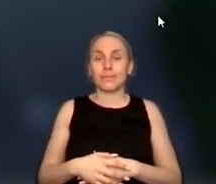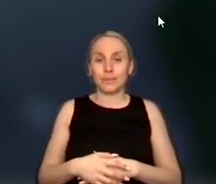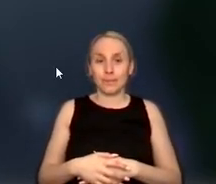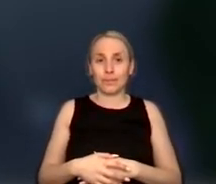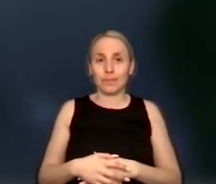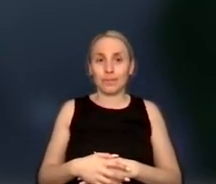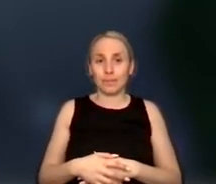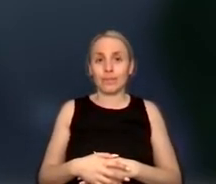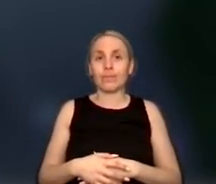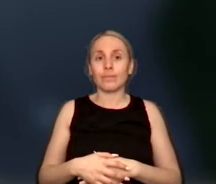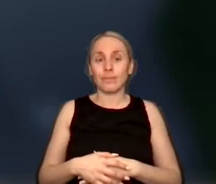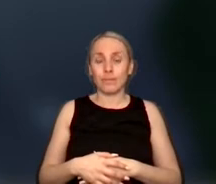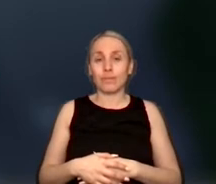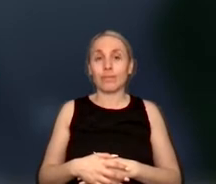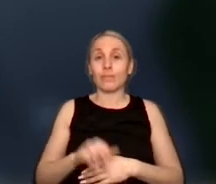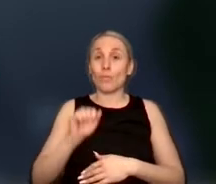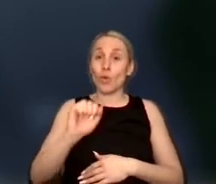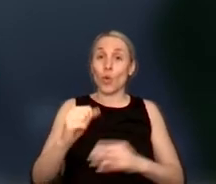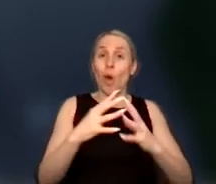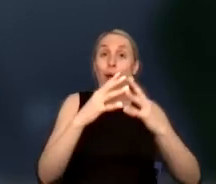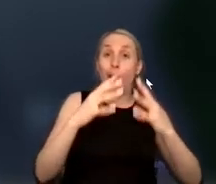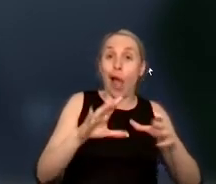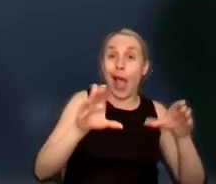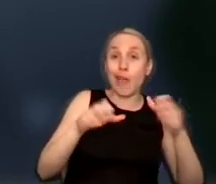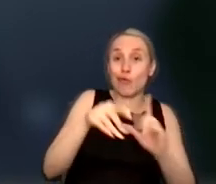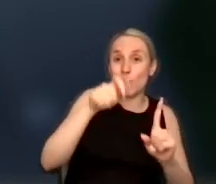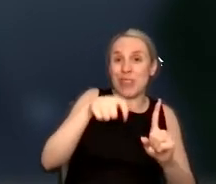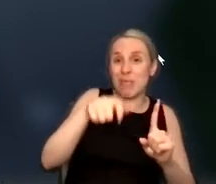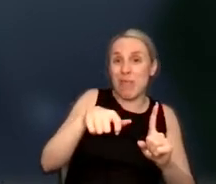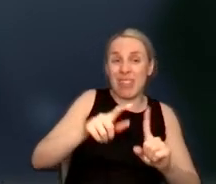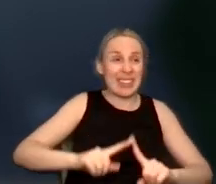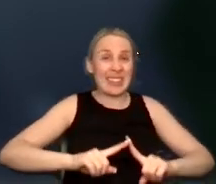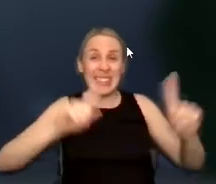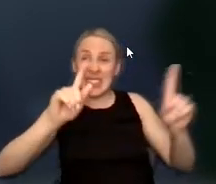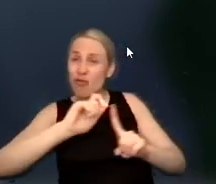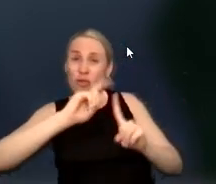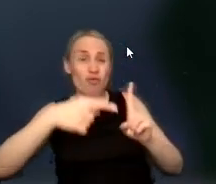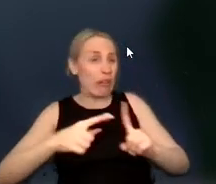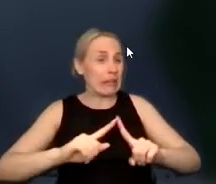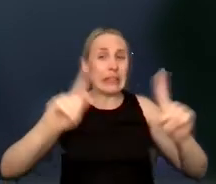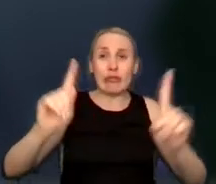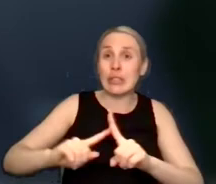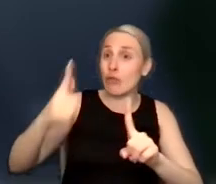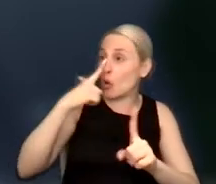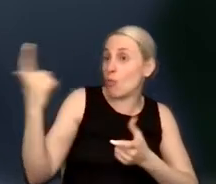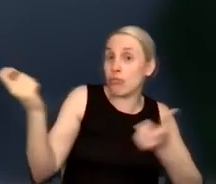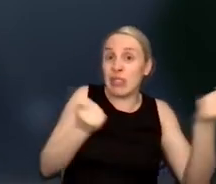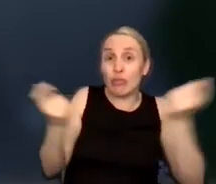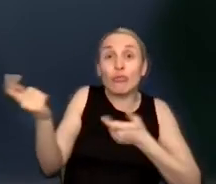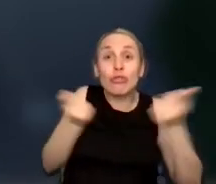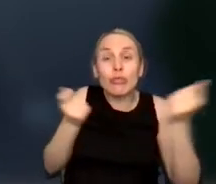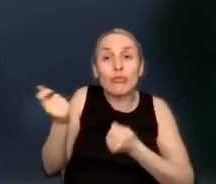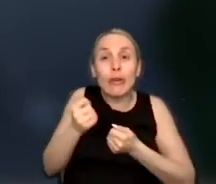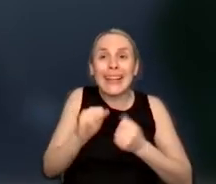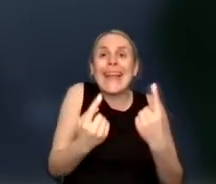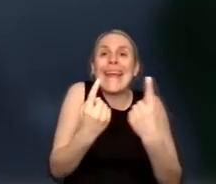as your hive group with you, who had completely different projects than you, and you just fill up the inventory and you